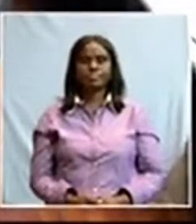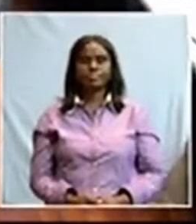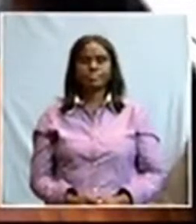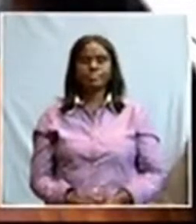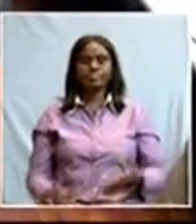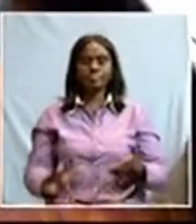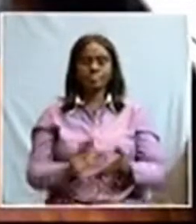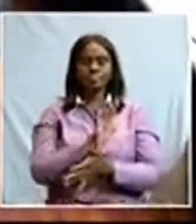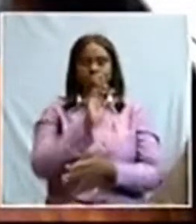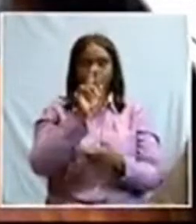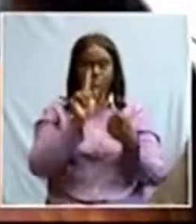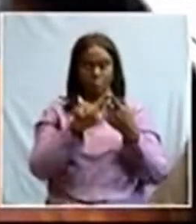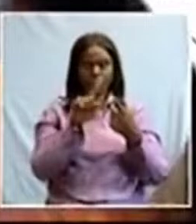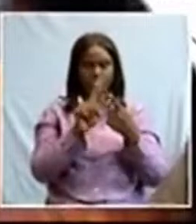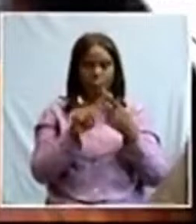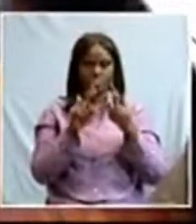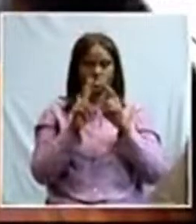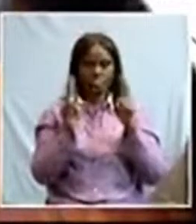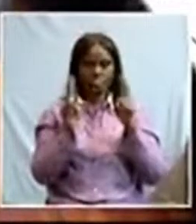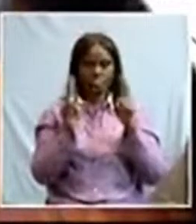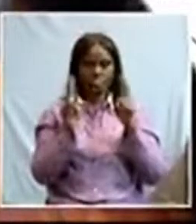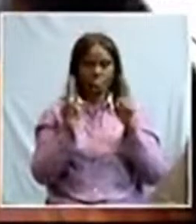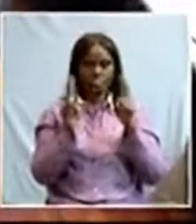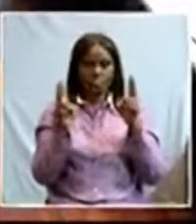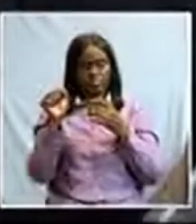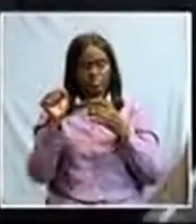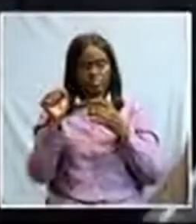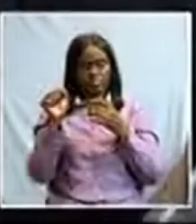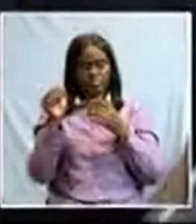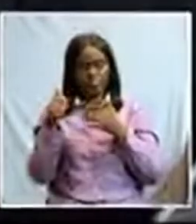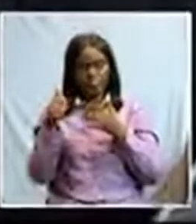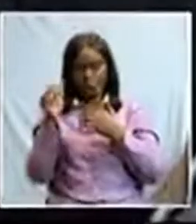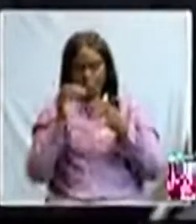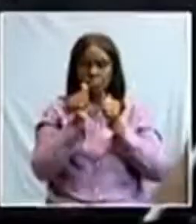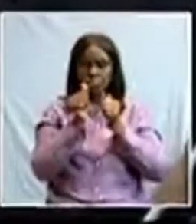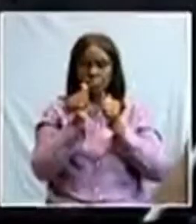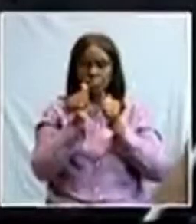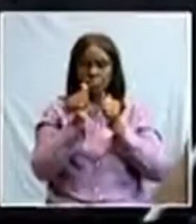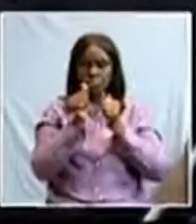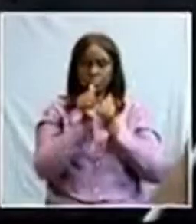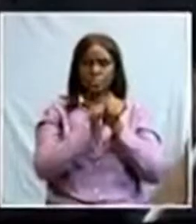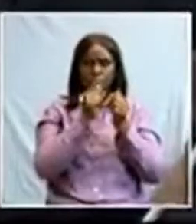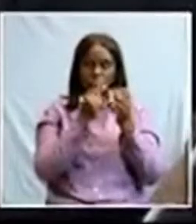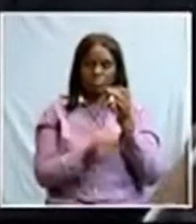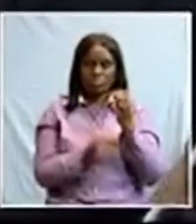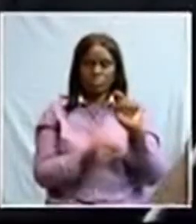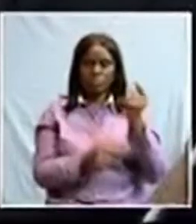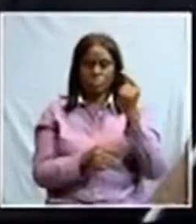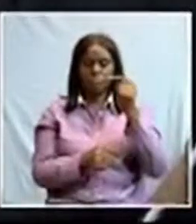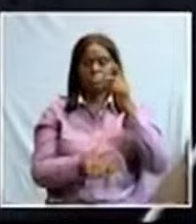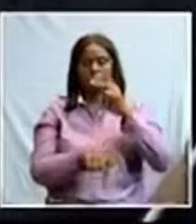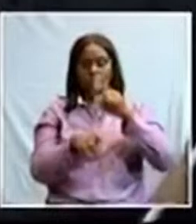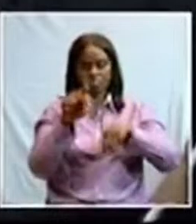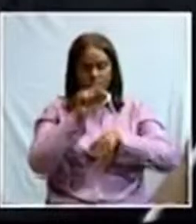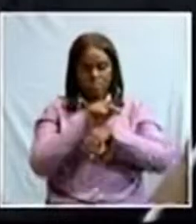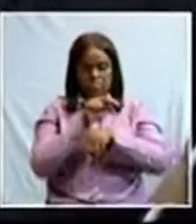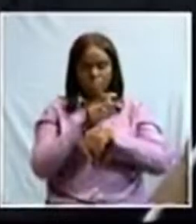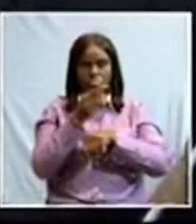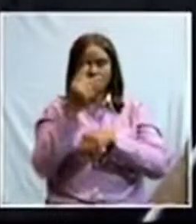1. So maybe is explaining is about first project of